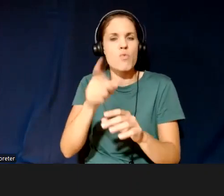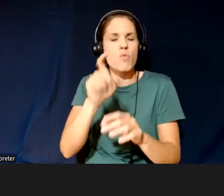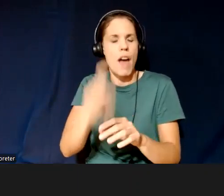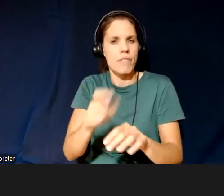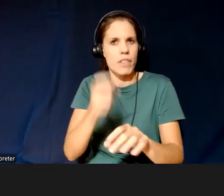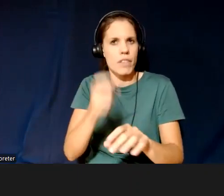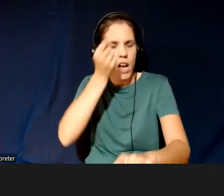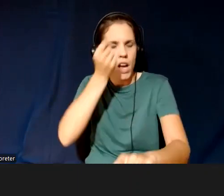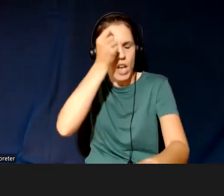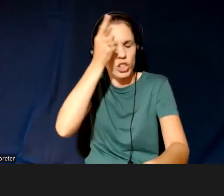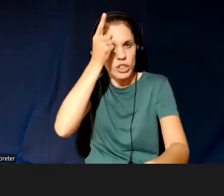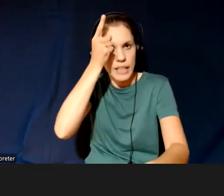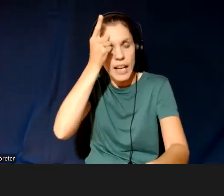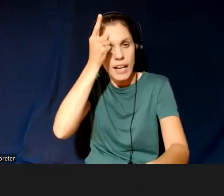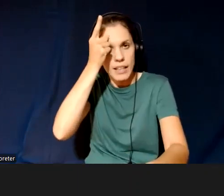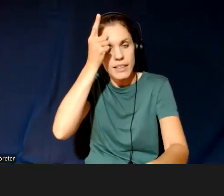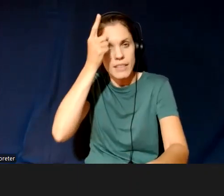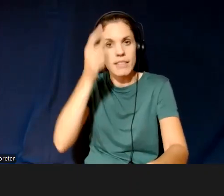be constrained